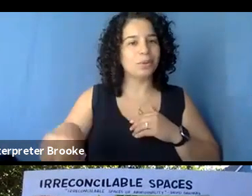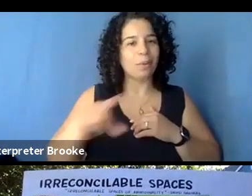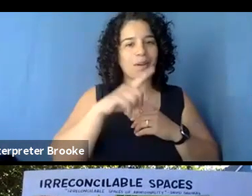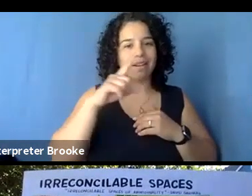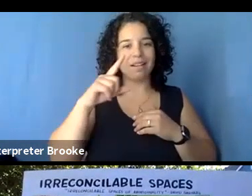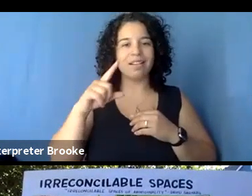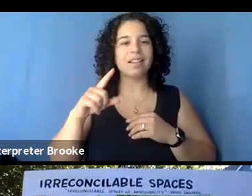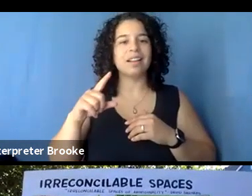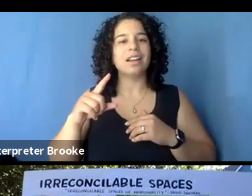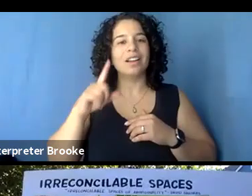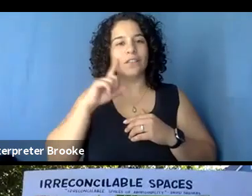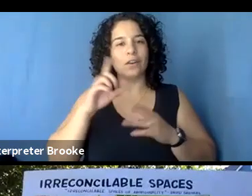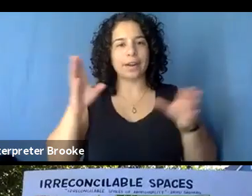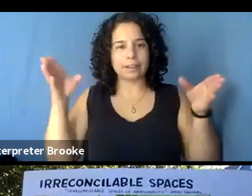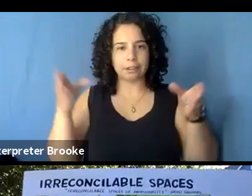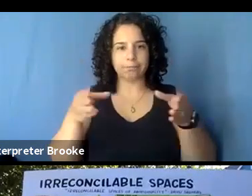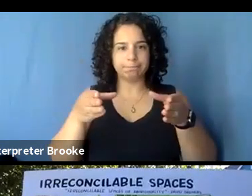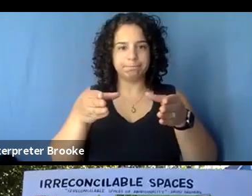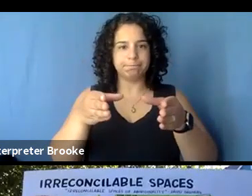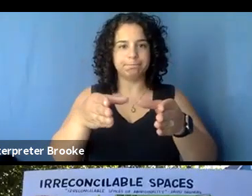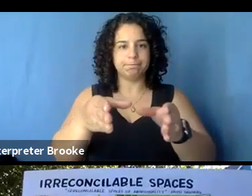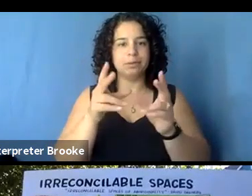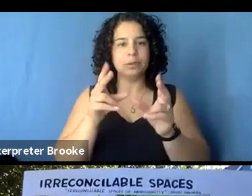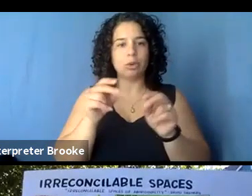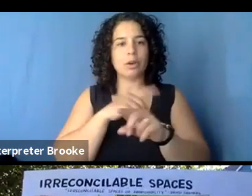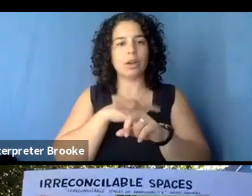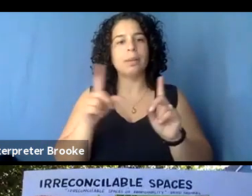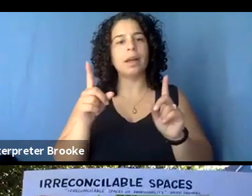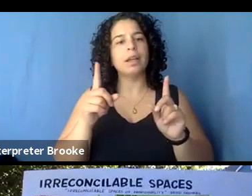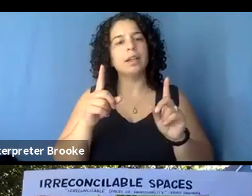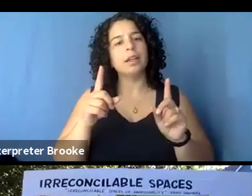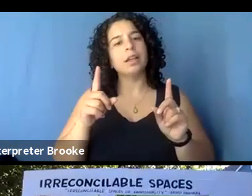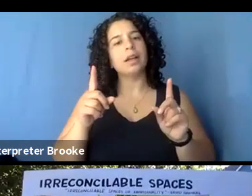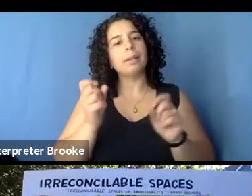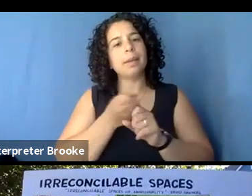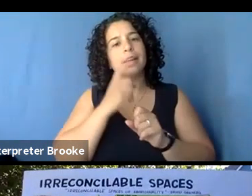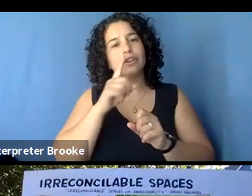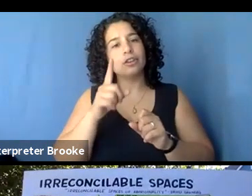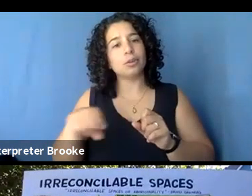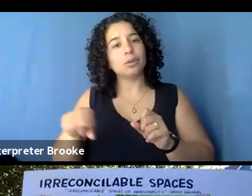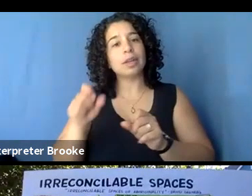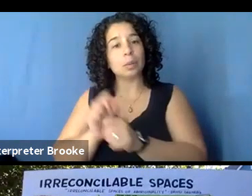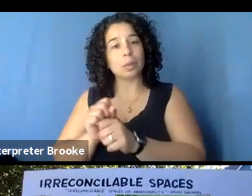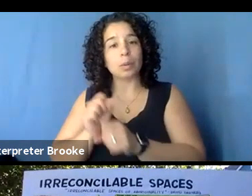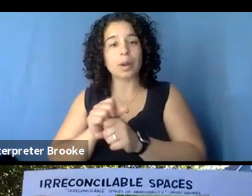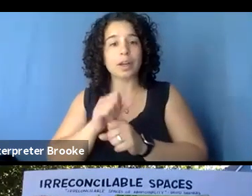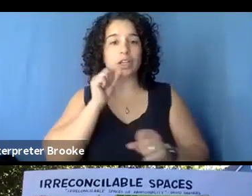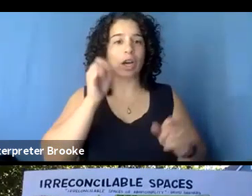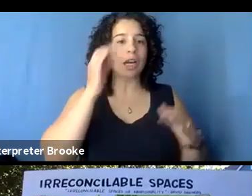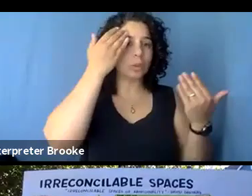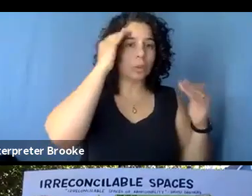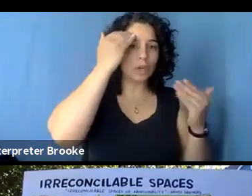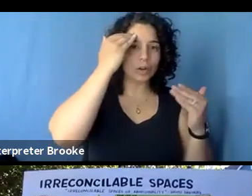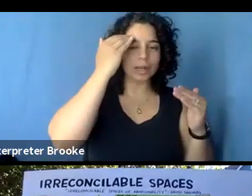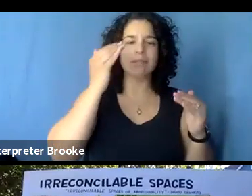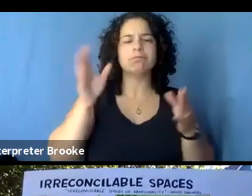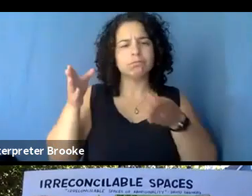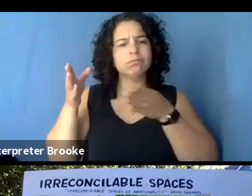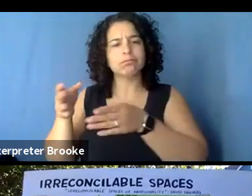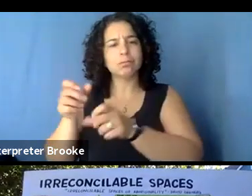to push us to work and not to worry. Work and not worry.